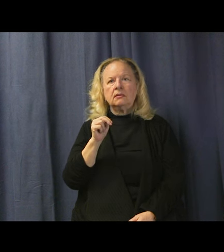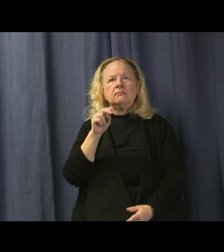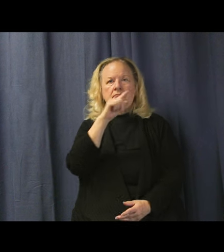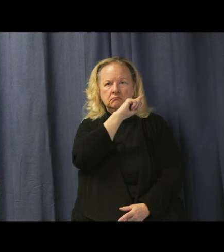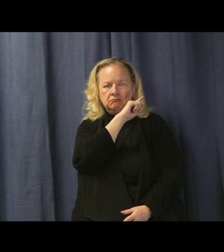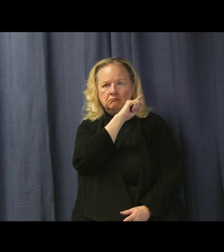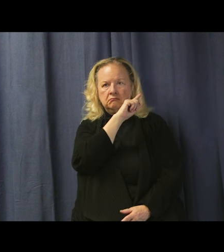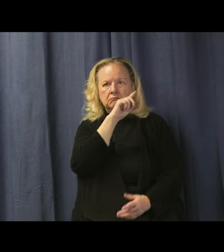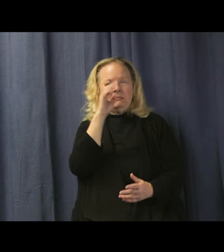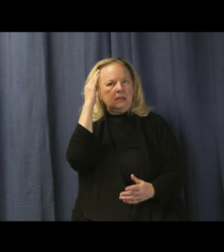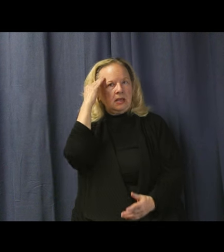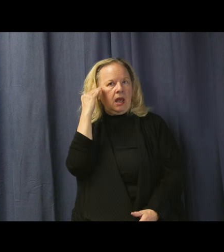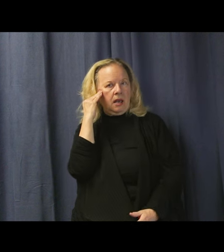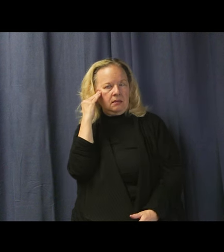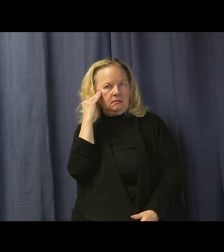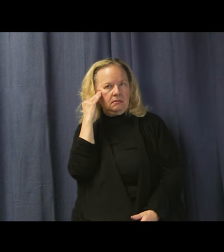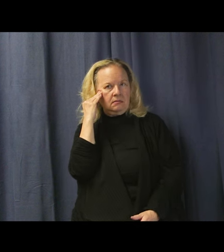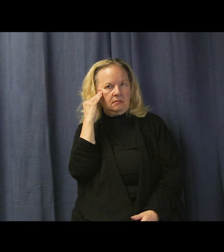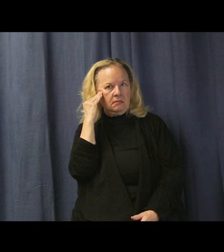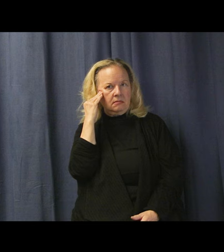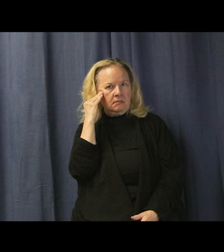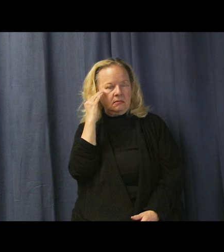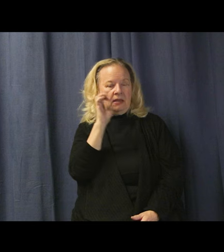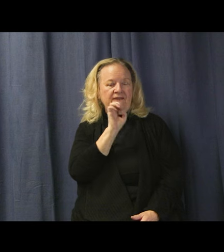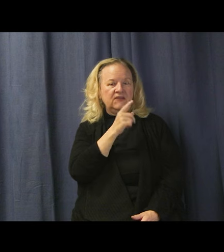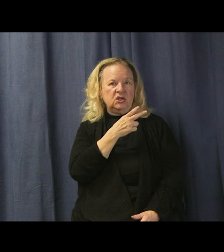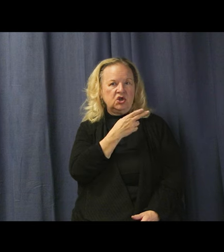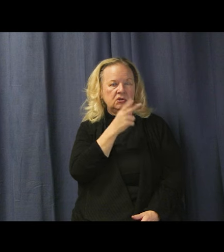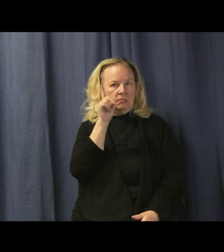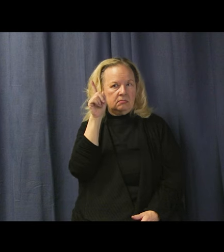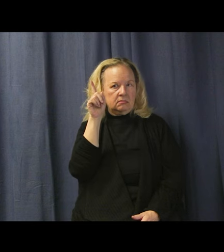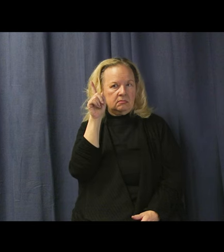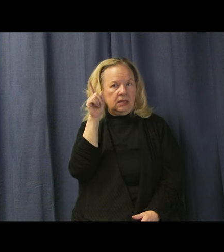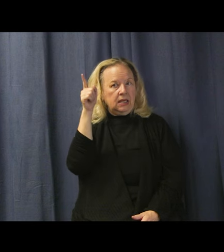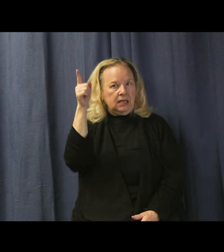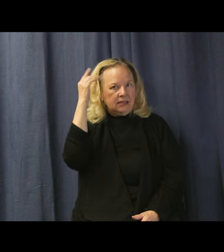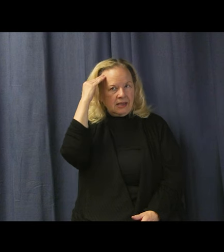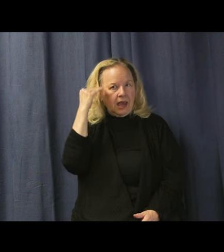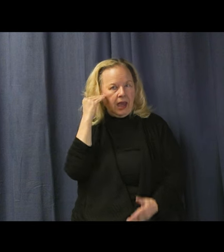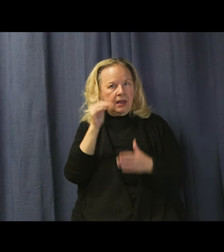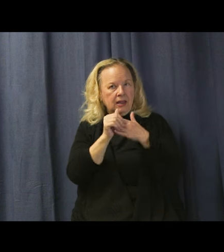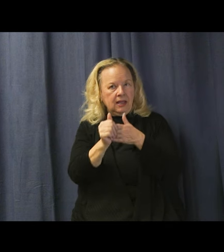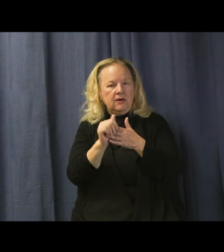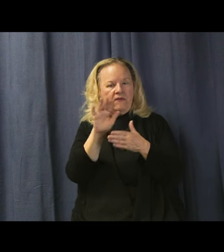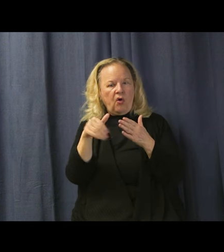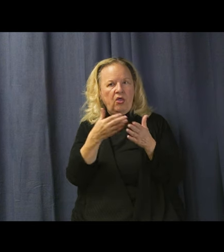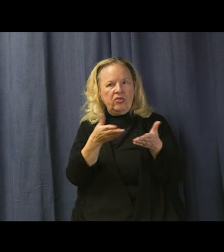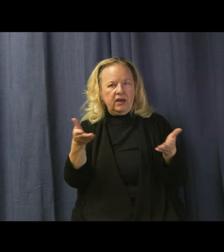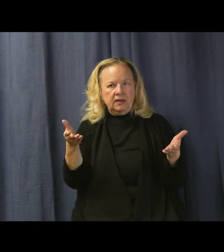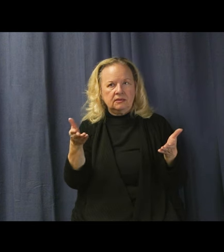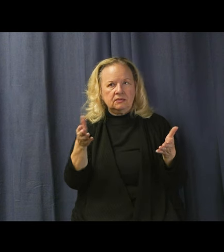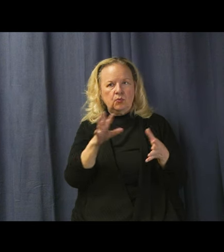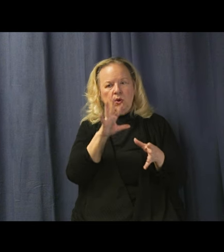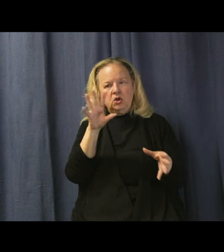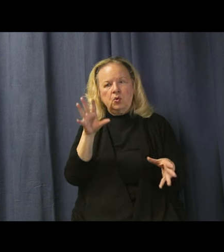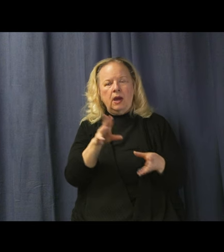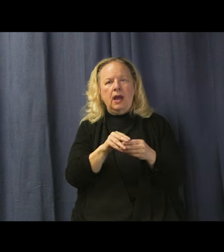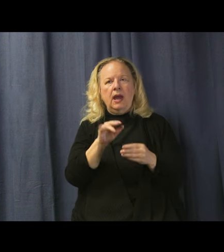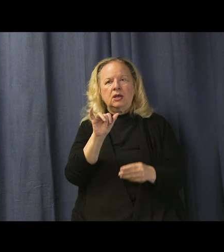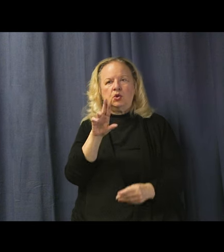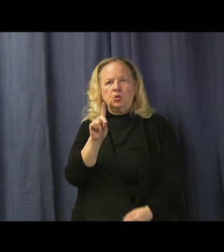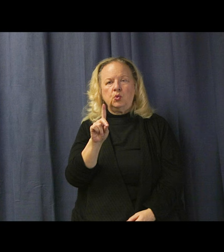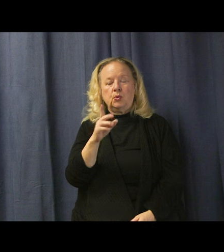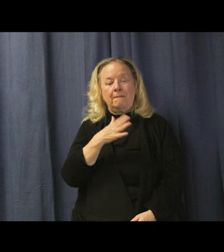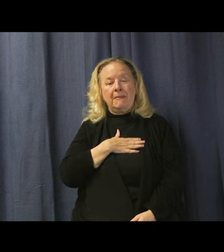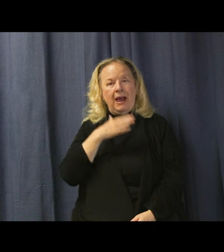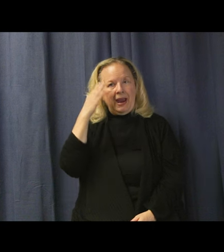head. Ephesians 1:22, he's the head of all things. And then when you add the letter Yud, it becomes